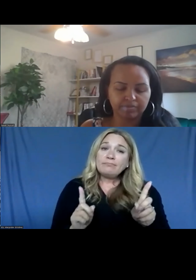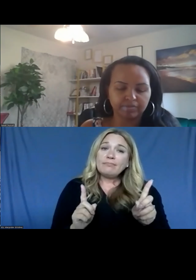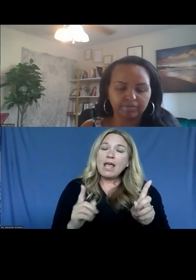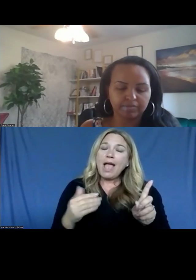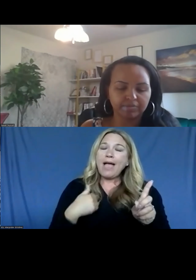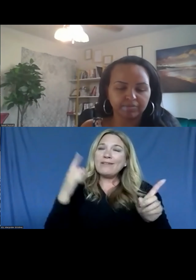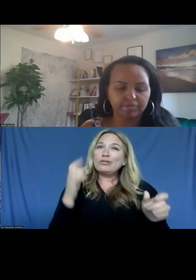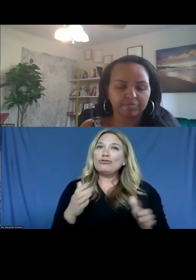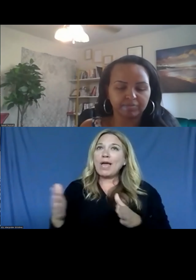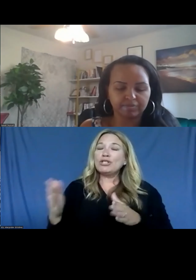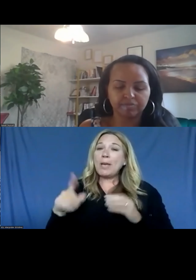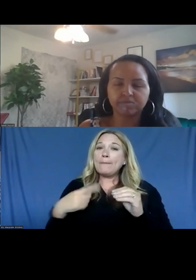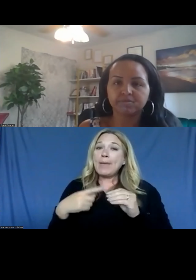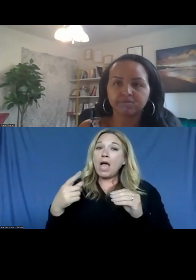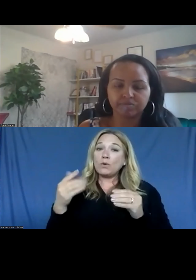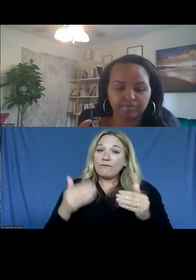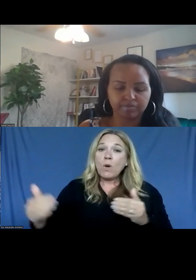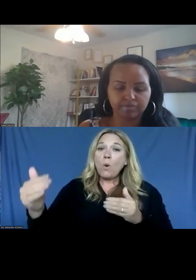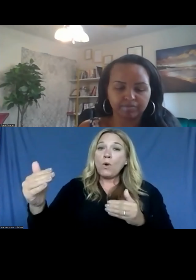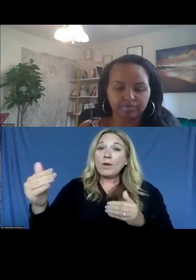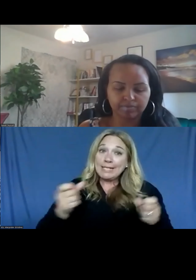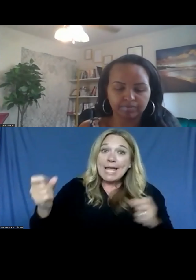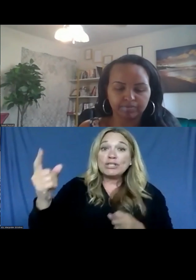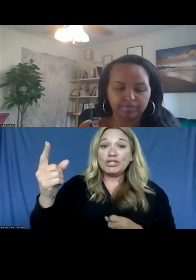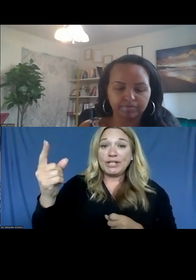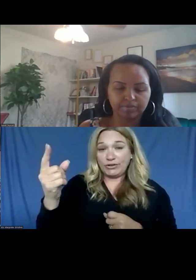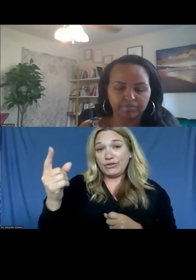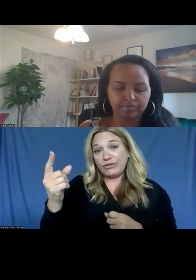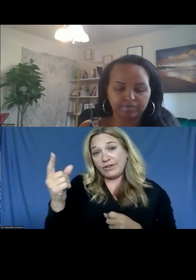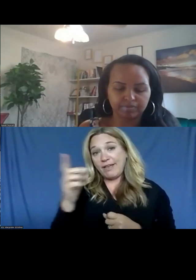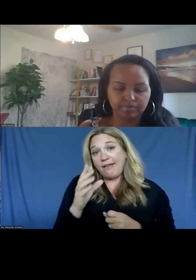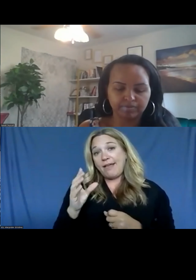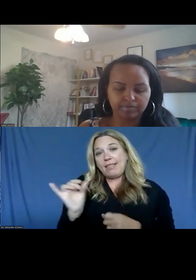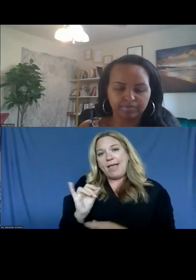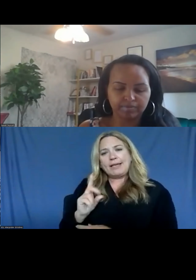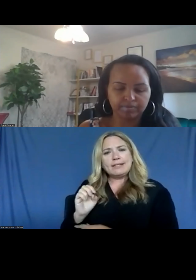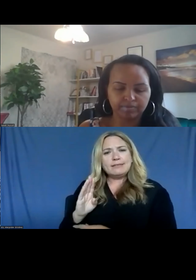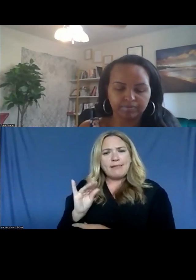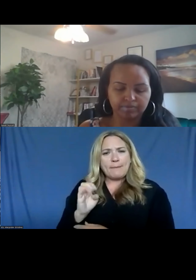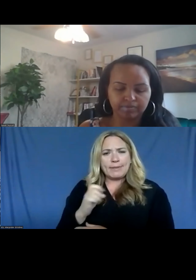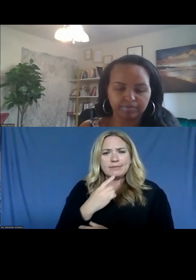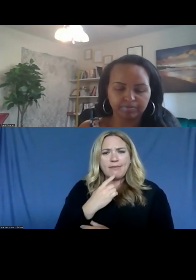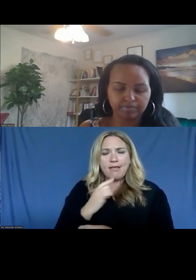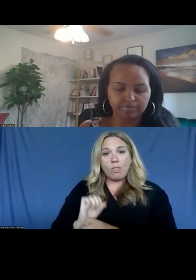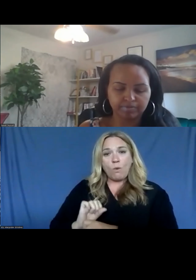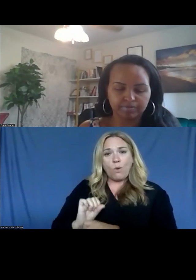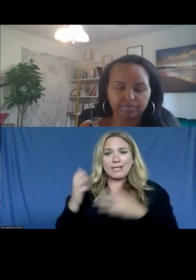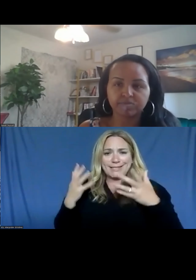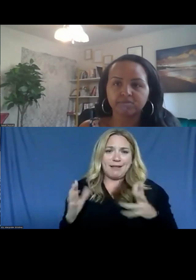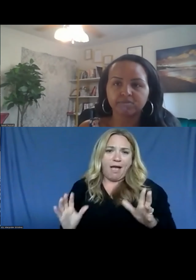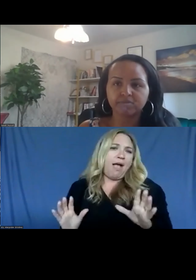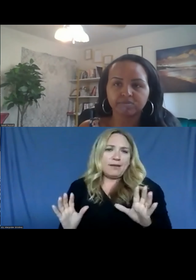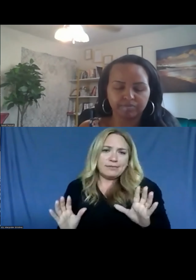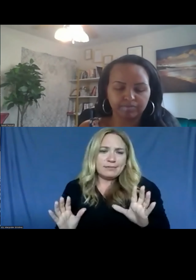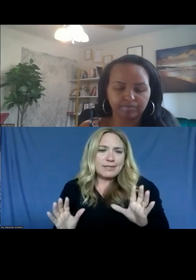going forward into next year and how to, and you know, like Debbie said, the work has been done. It's not